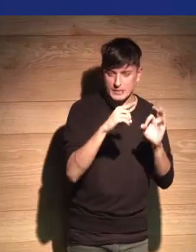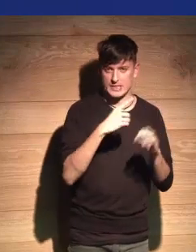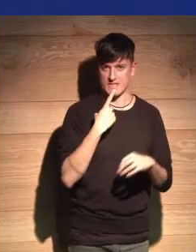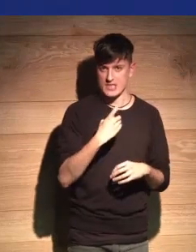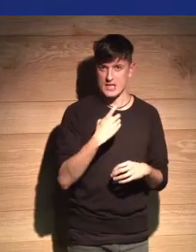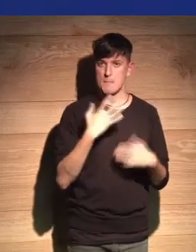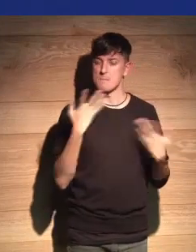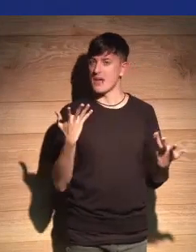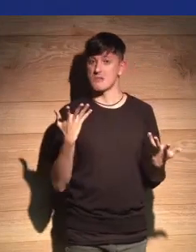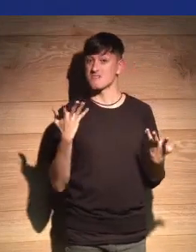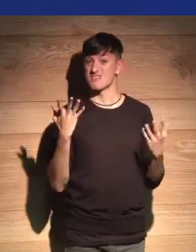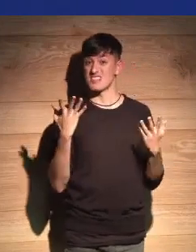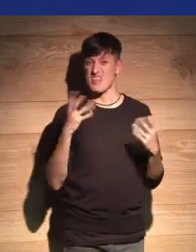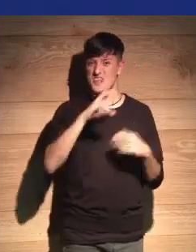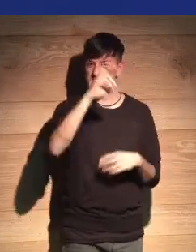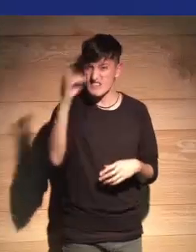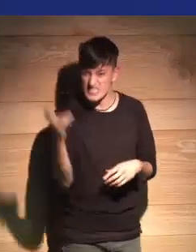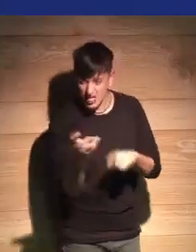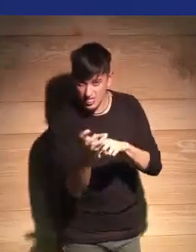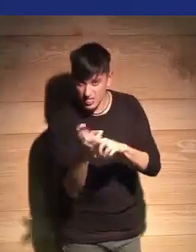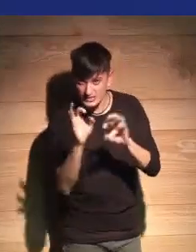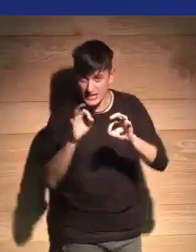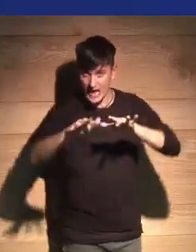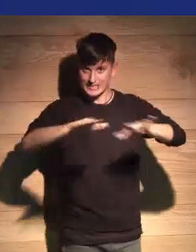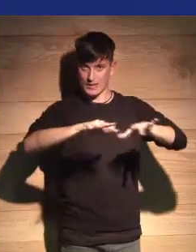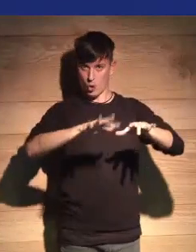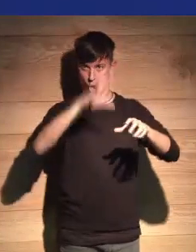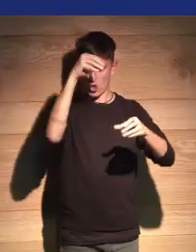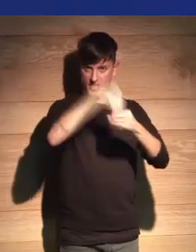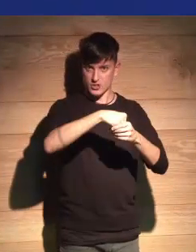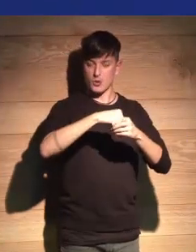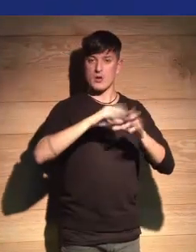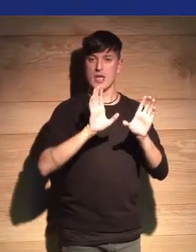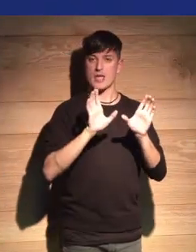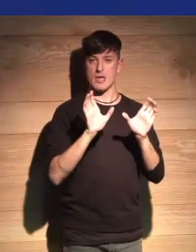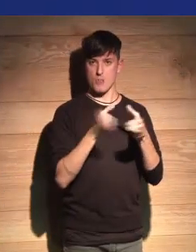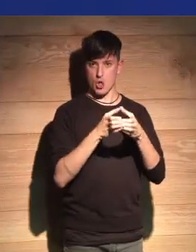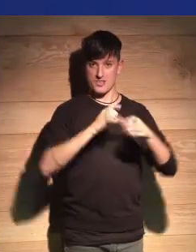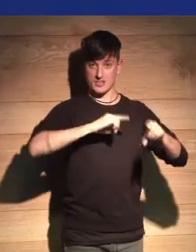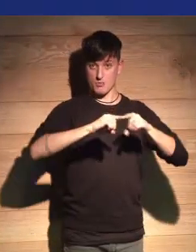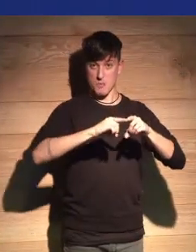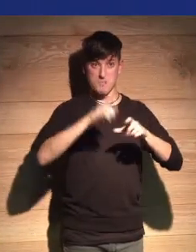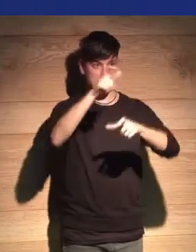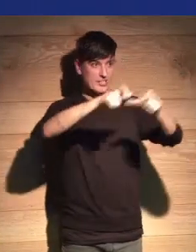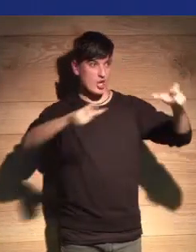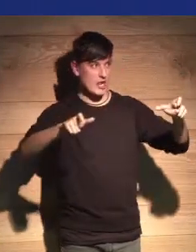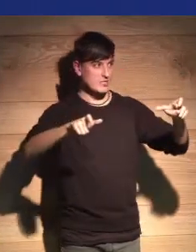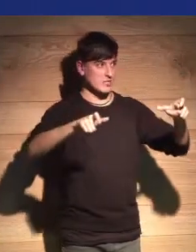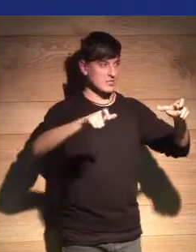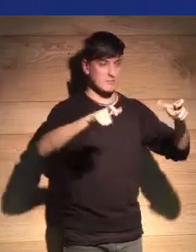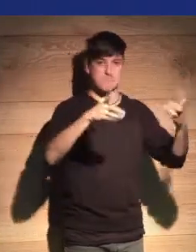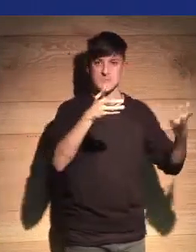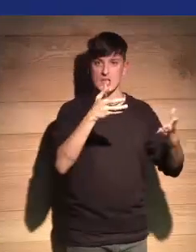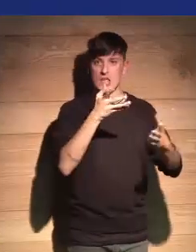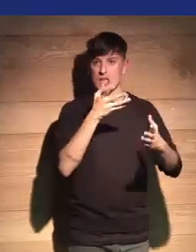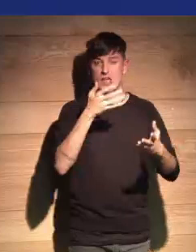quantify, but evidence shows that it's true. Diversity is an asset in boards of directors. Having